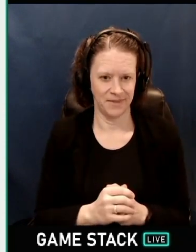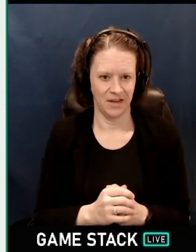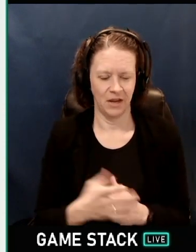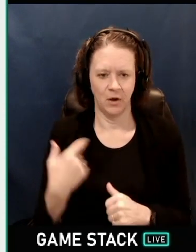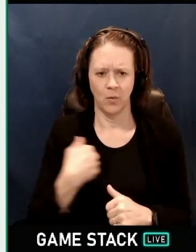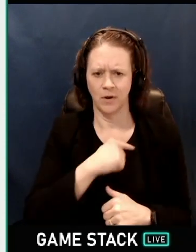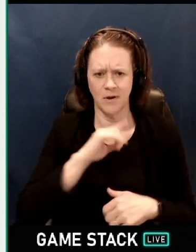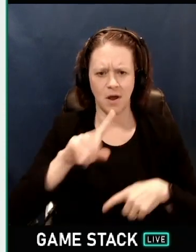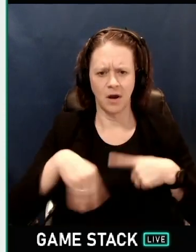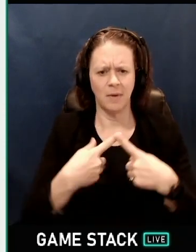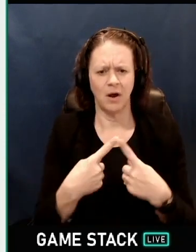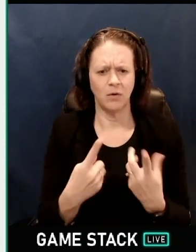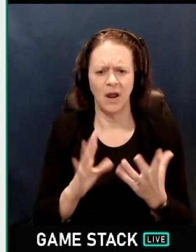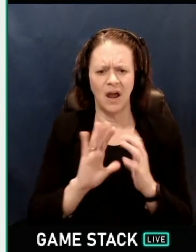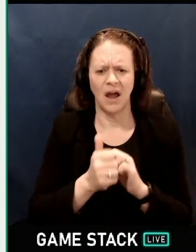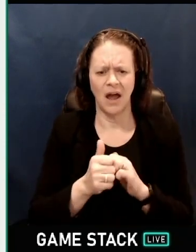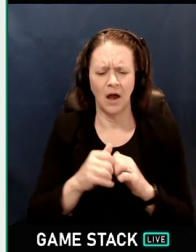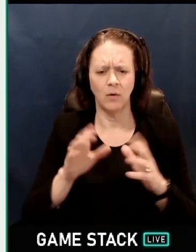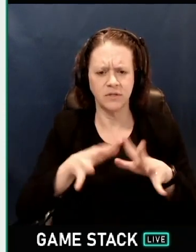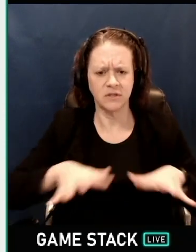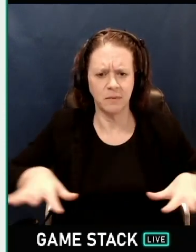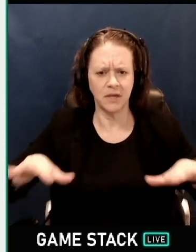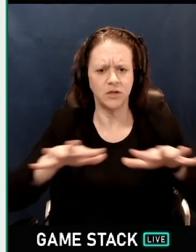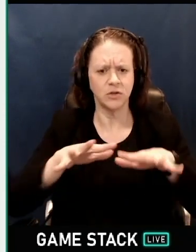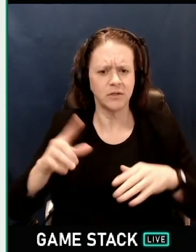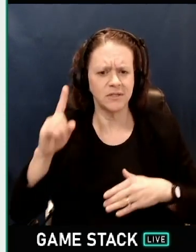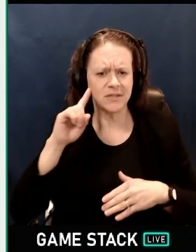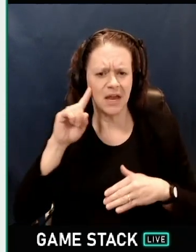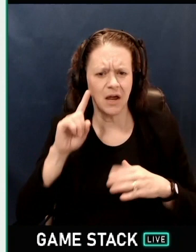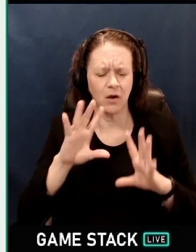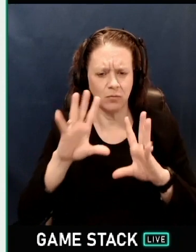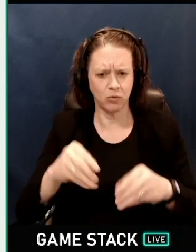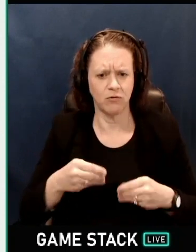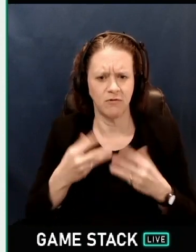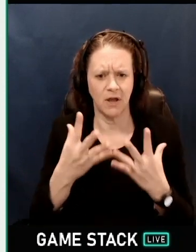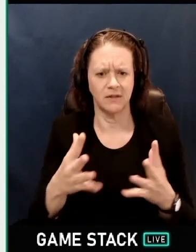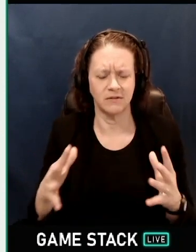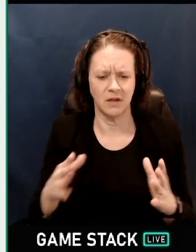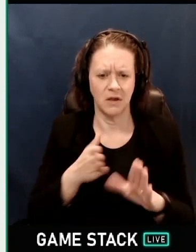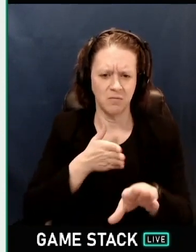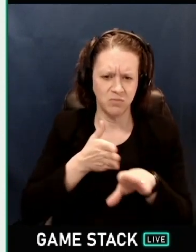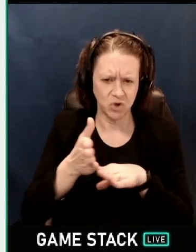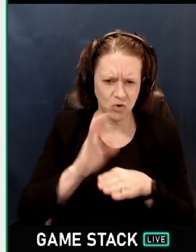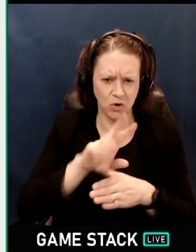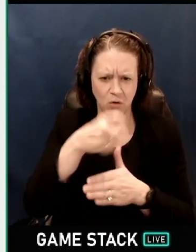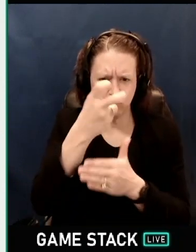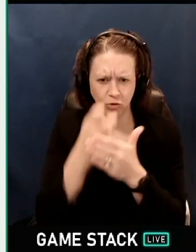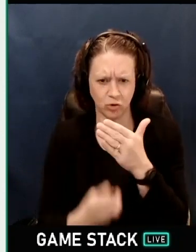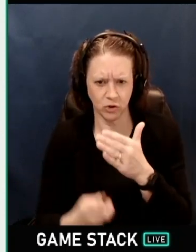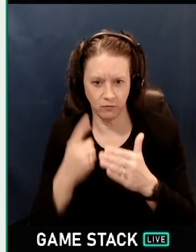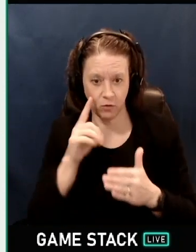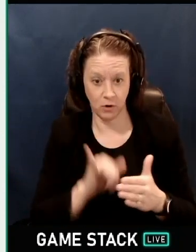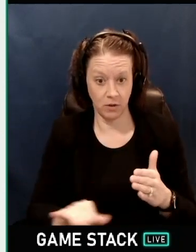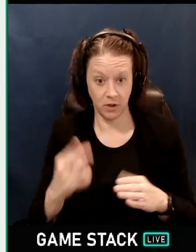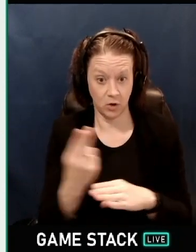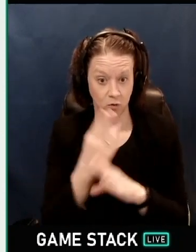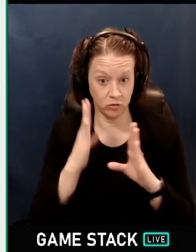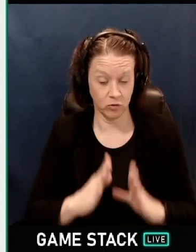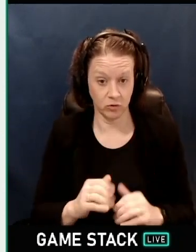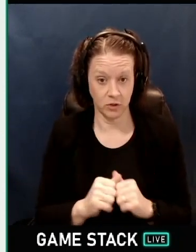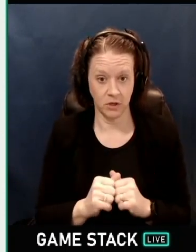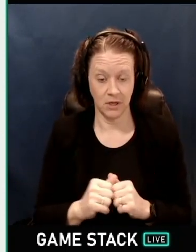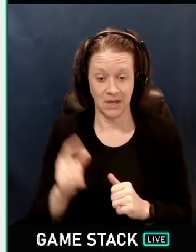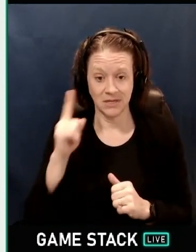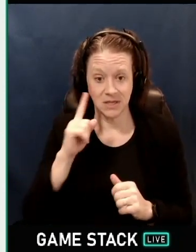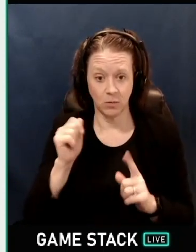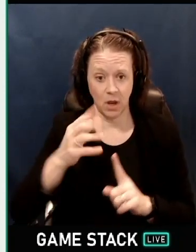how spatial sound brings just pure immersion for the user, how it can put sound all